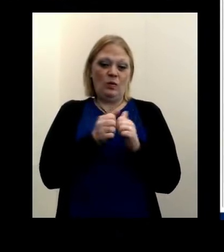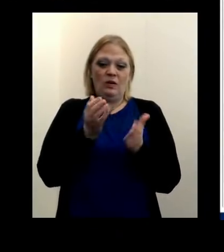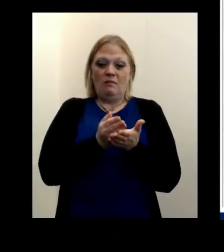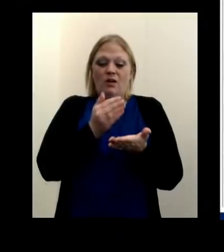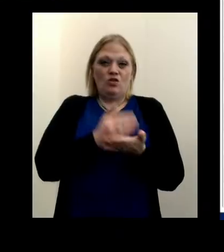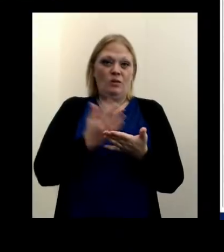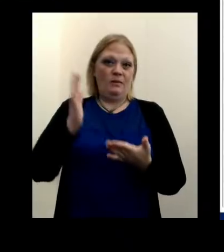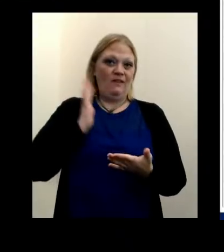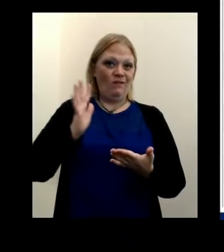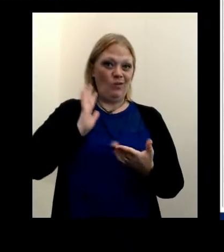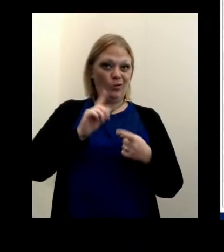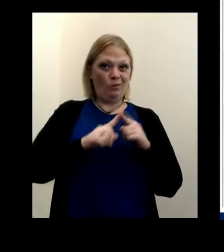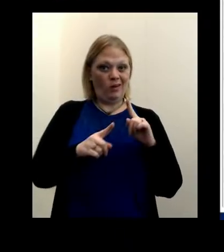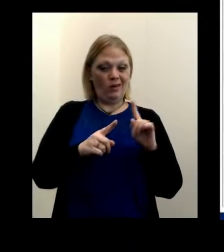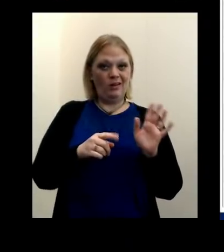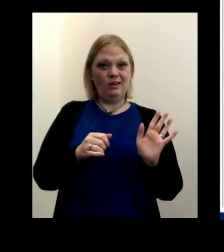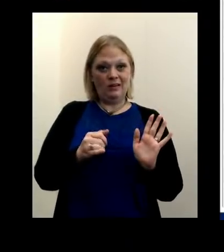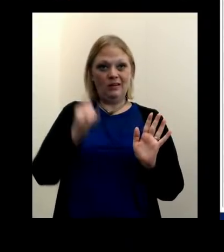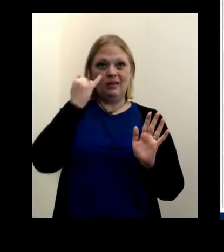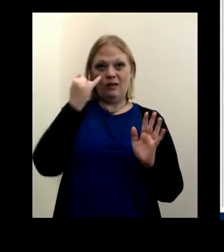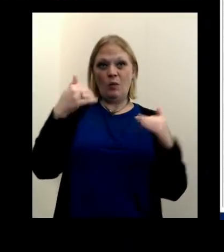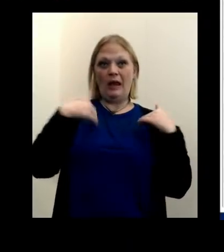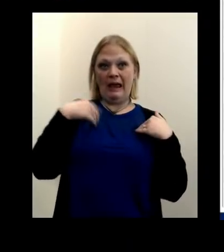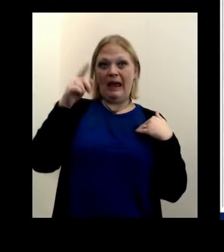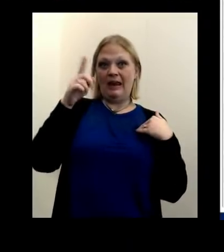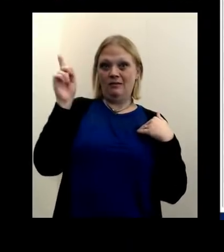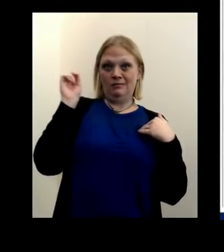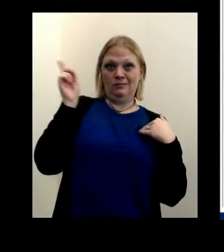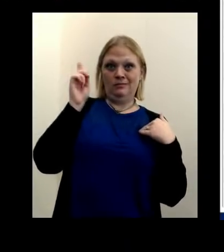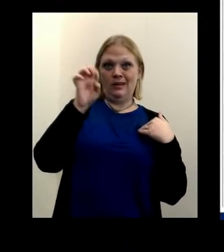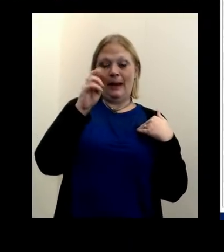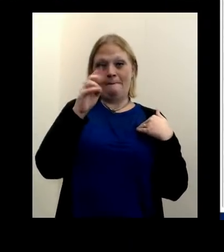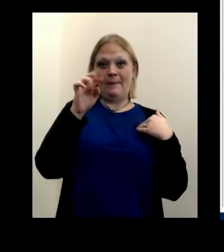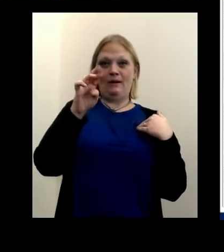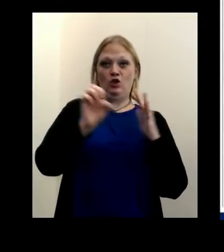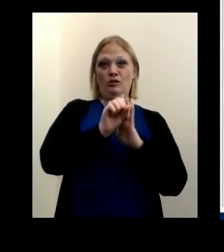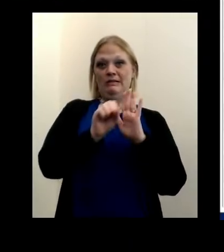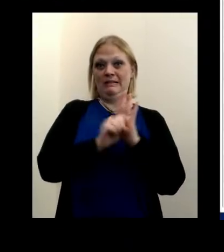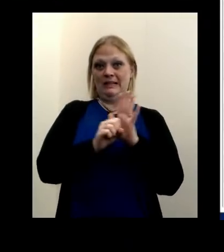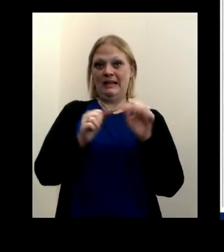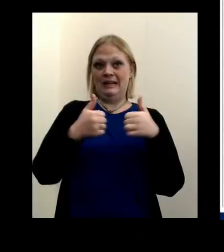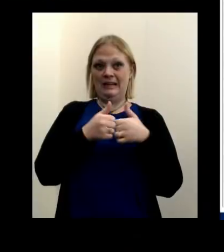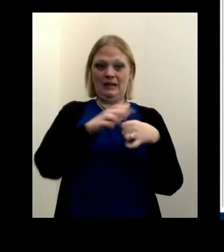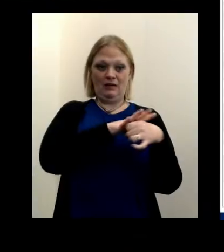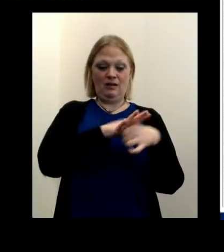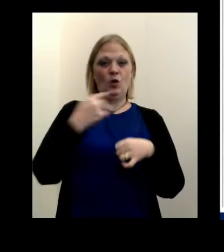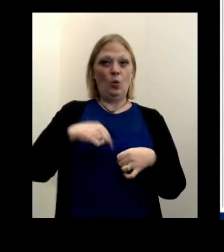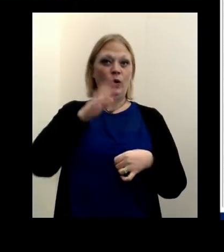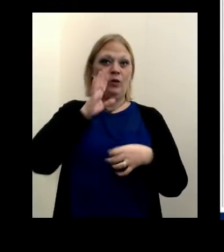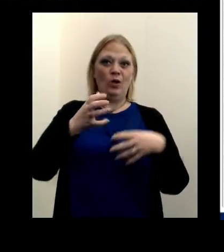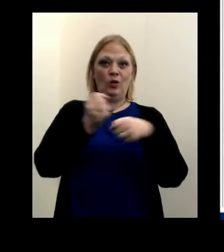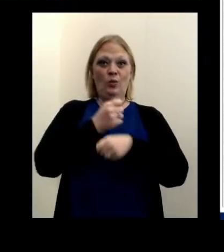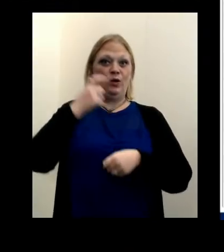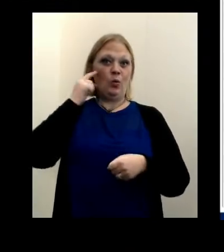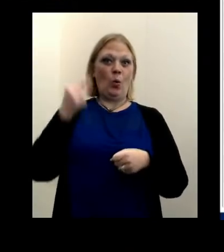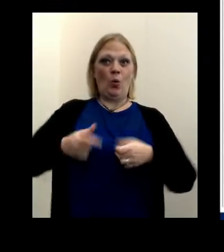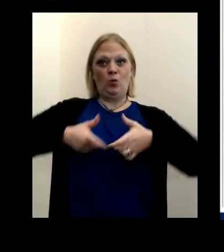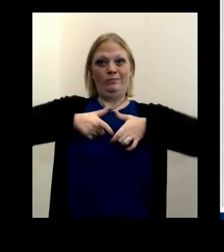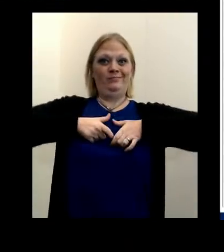it beforehand. But if you were to have the Empire State Games with regards to the regions, we'd be winning some gold medals, but not the ones you want to